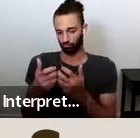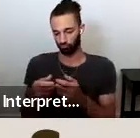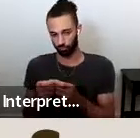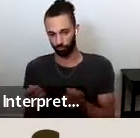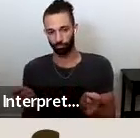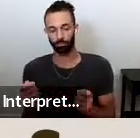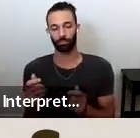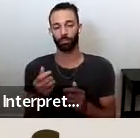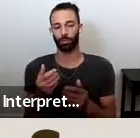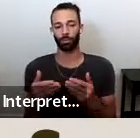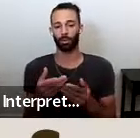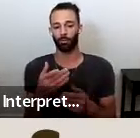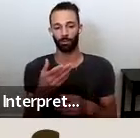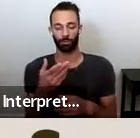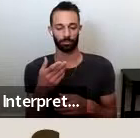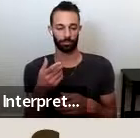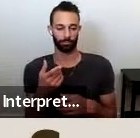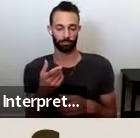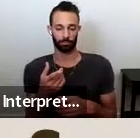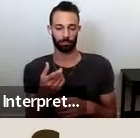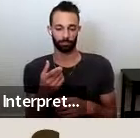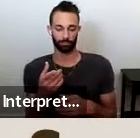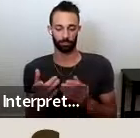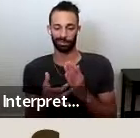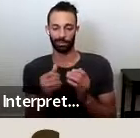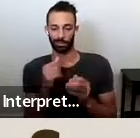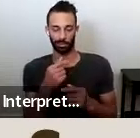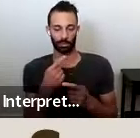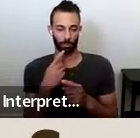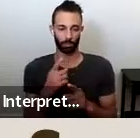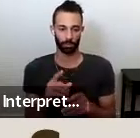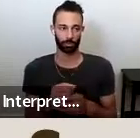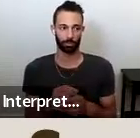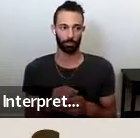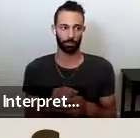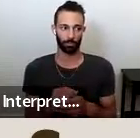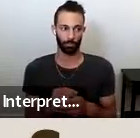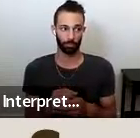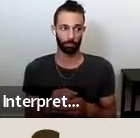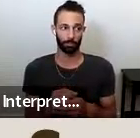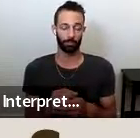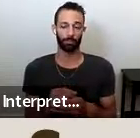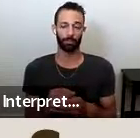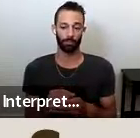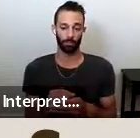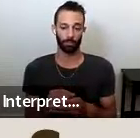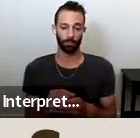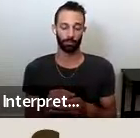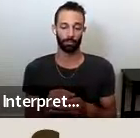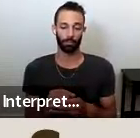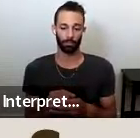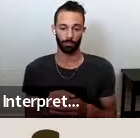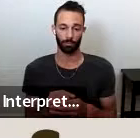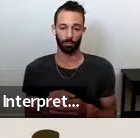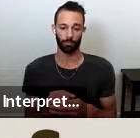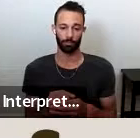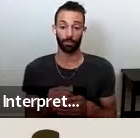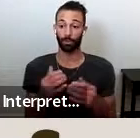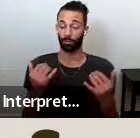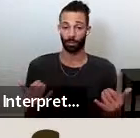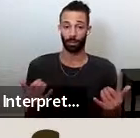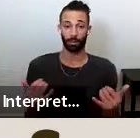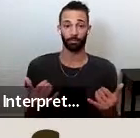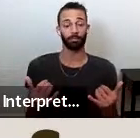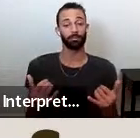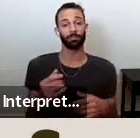So, with all that being said, I think we can um, move into the opening of this event, Trans